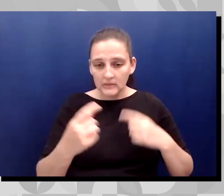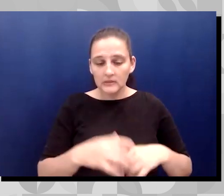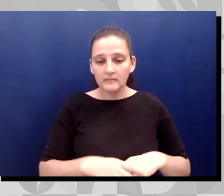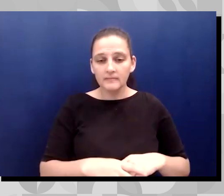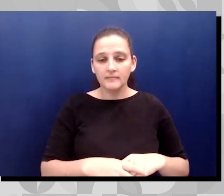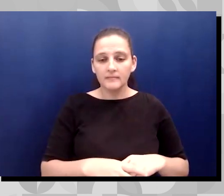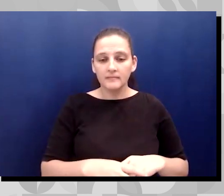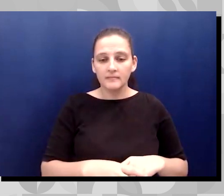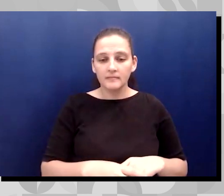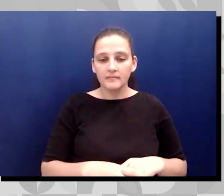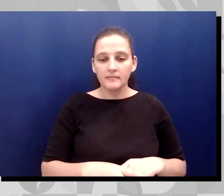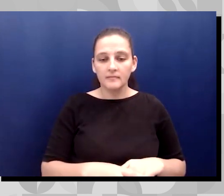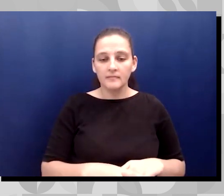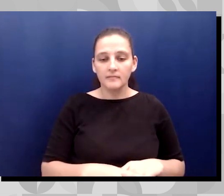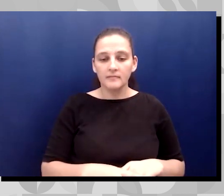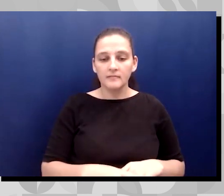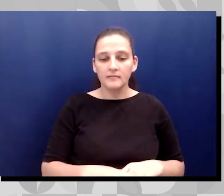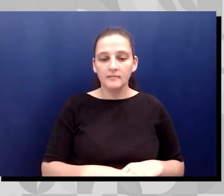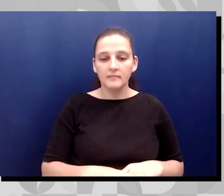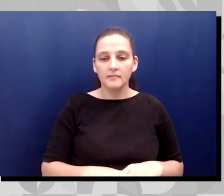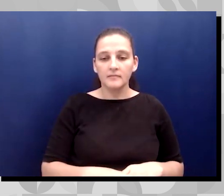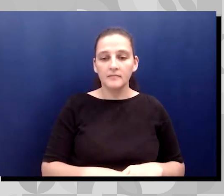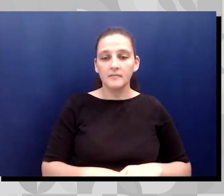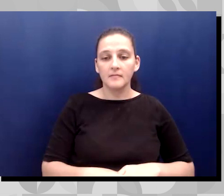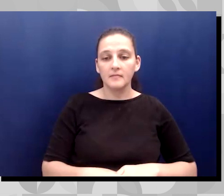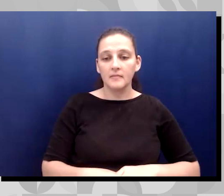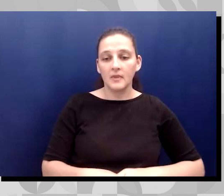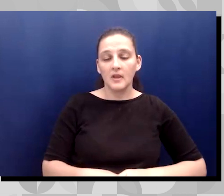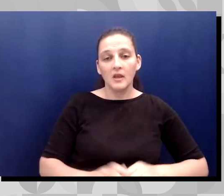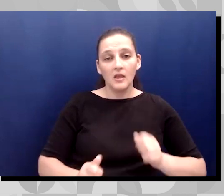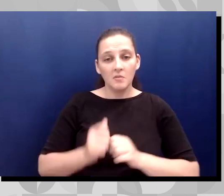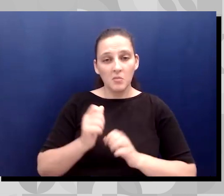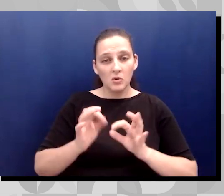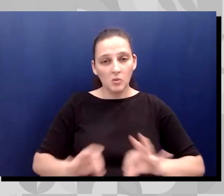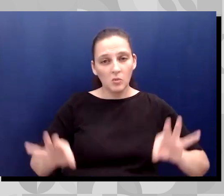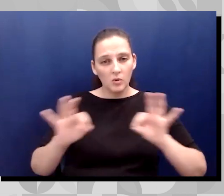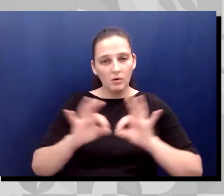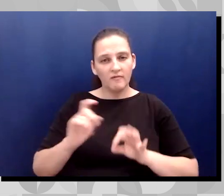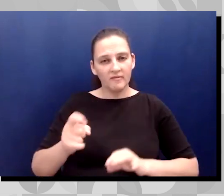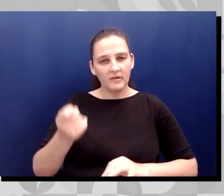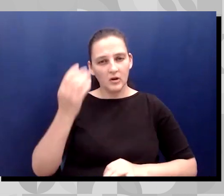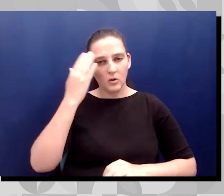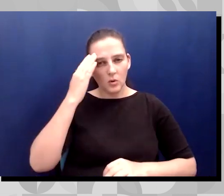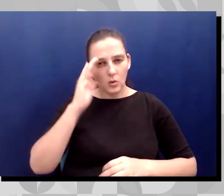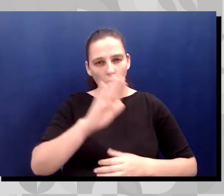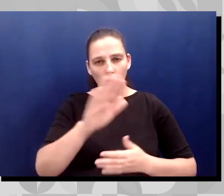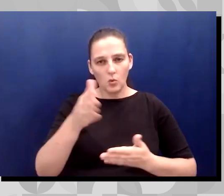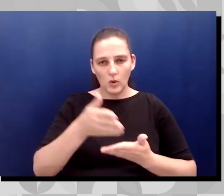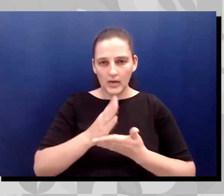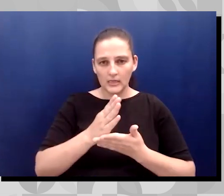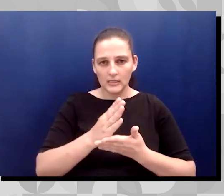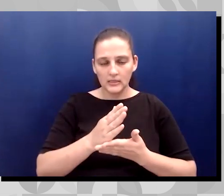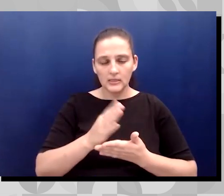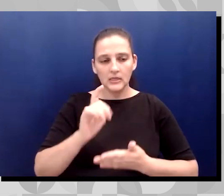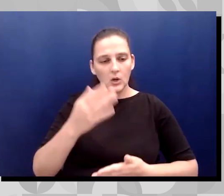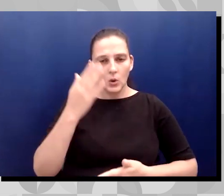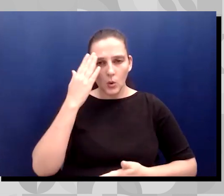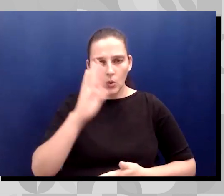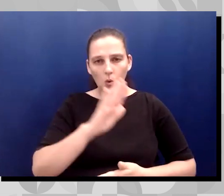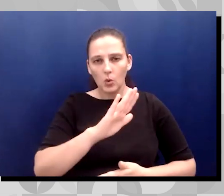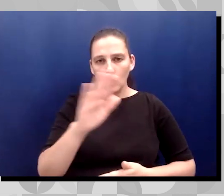most important one, I think is knowing your rights as a caregiver, knowing your rights and, um,